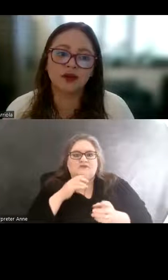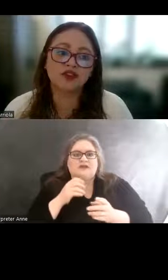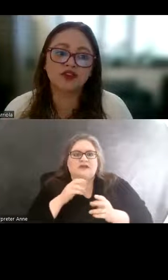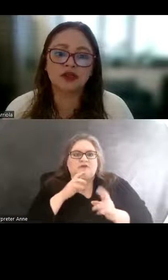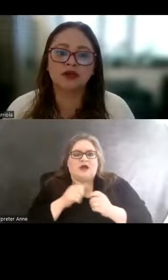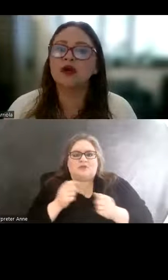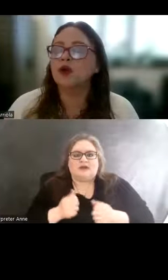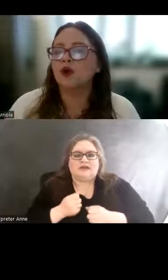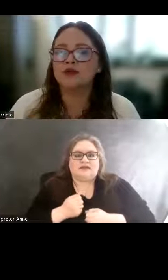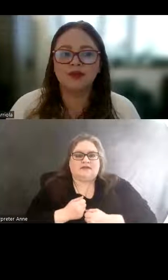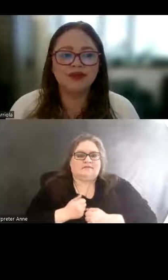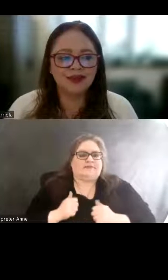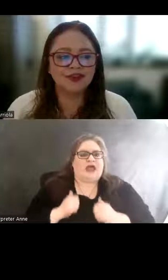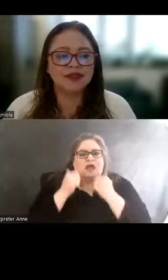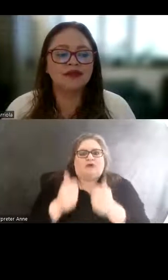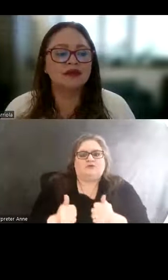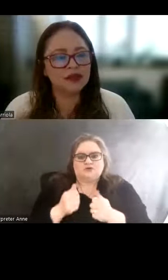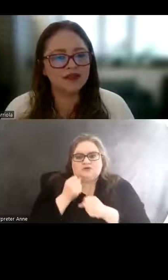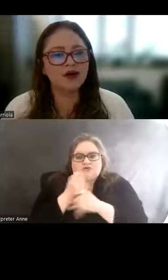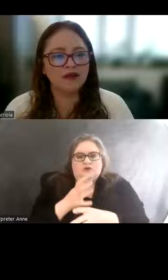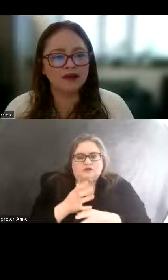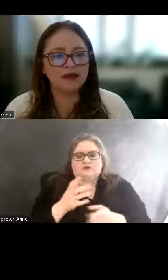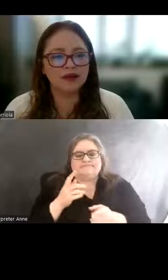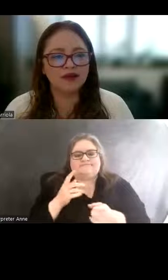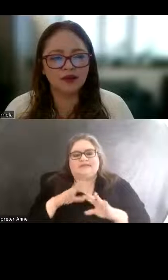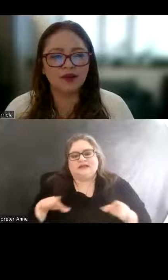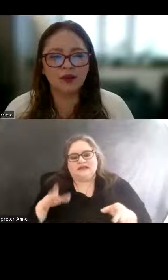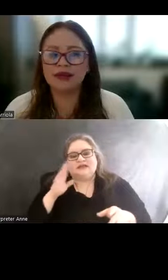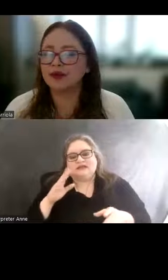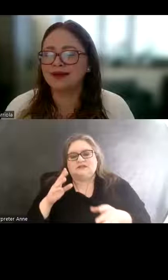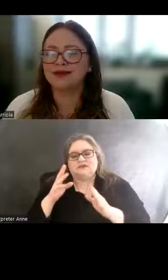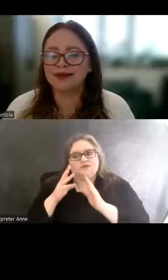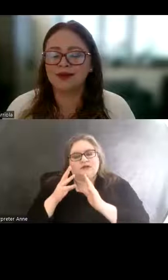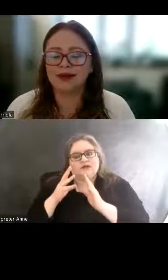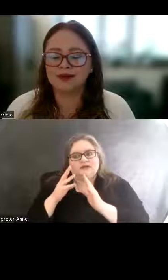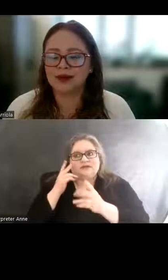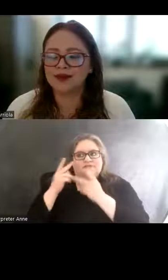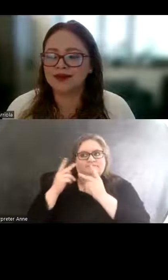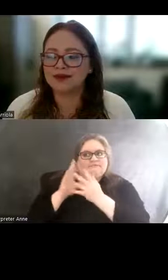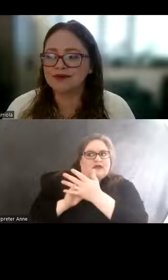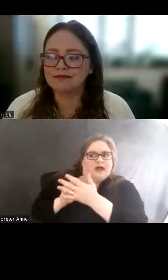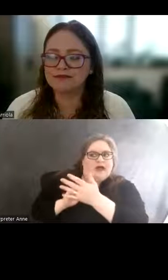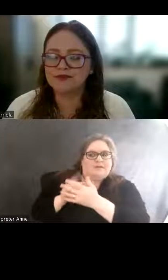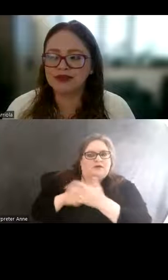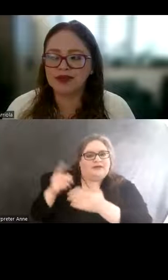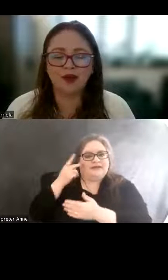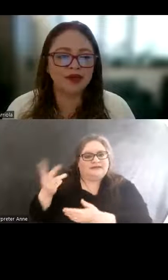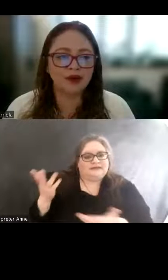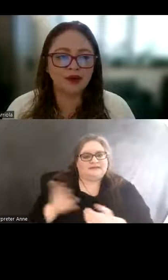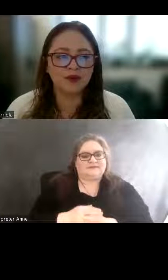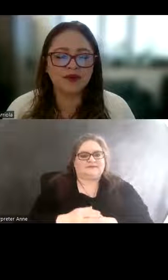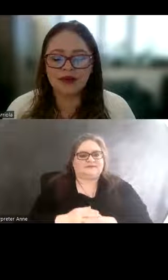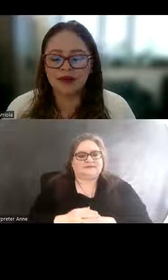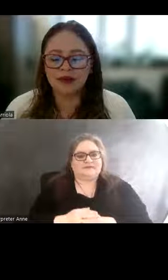and aggression or minimization, the kids are often going to do what they see, right? Sometimes the saying